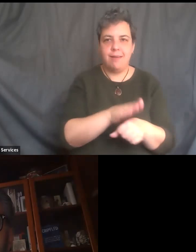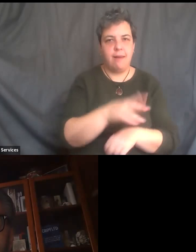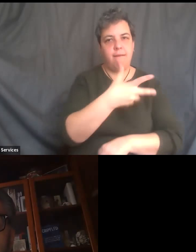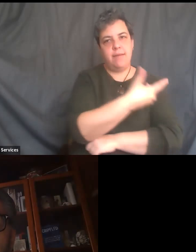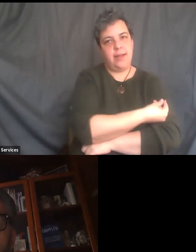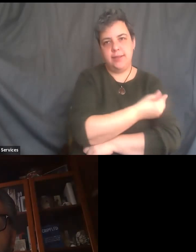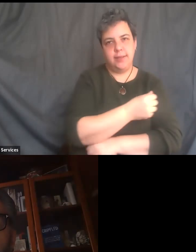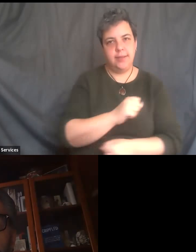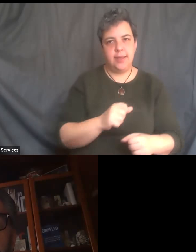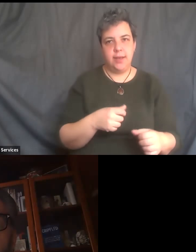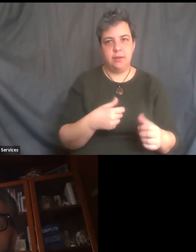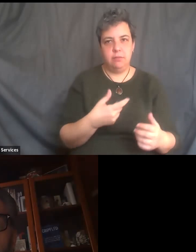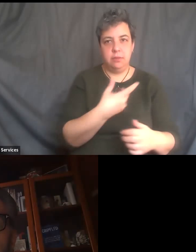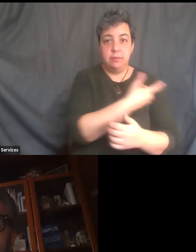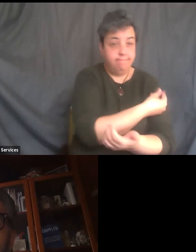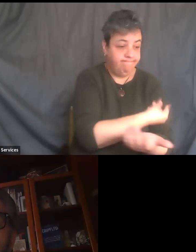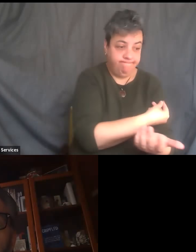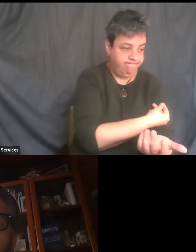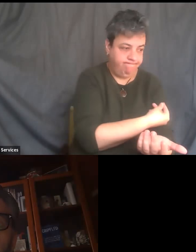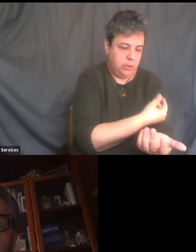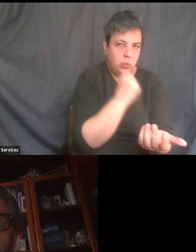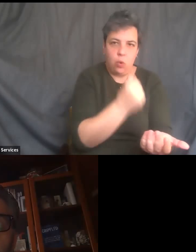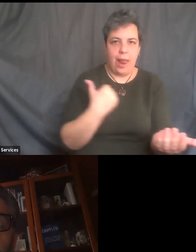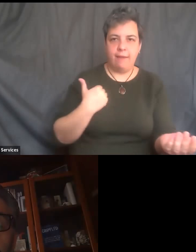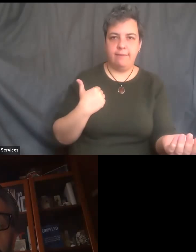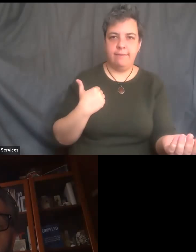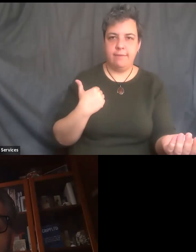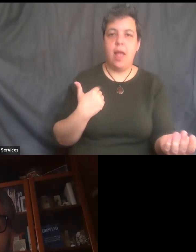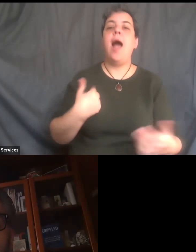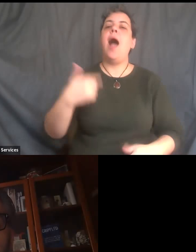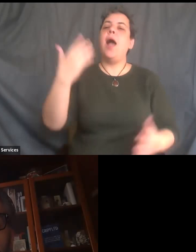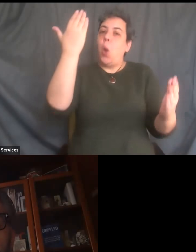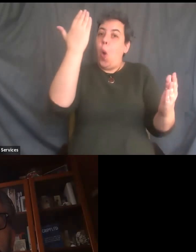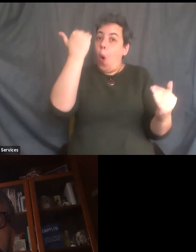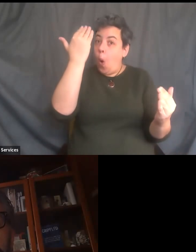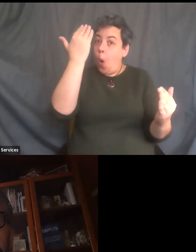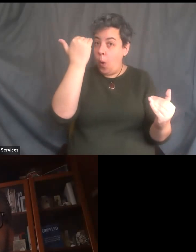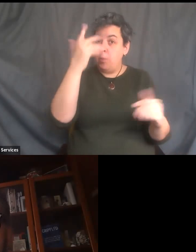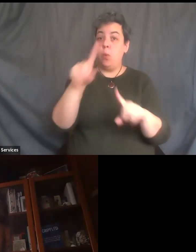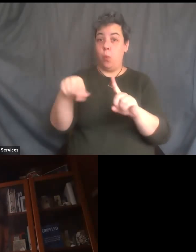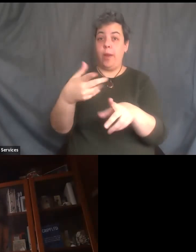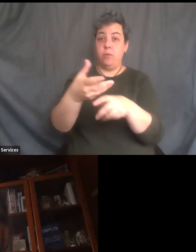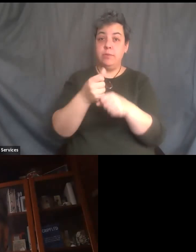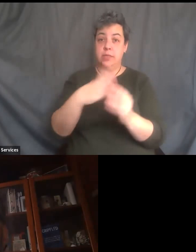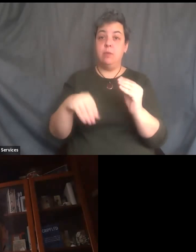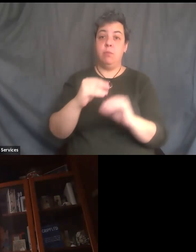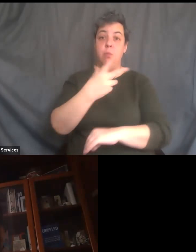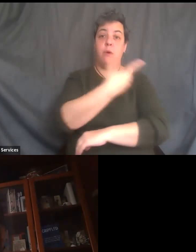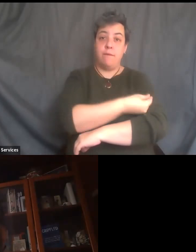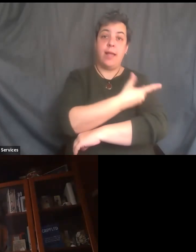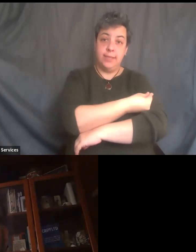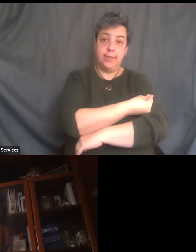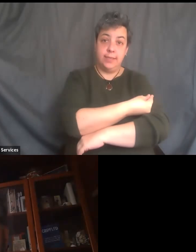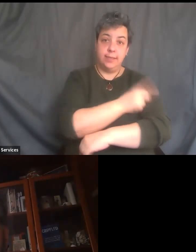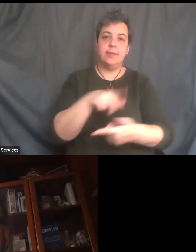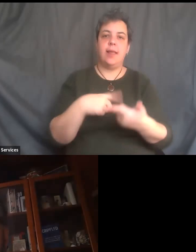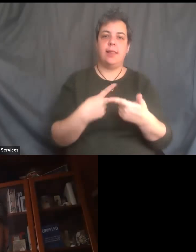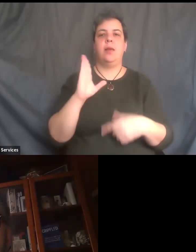hope that once we get more vaccines, people with disabilities would be prioritized. Right. But if people don't know about